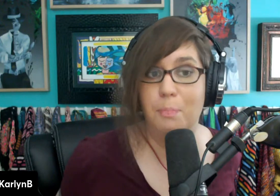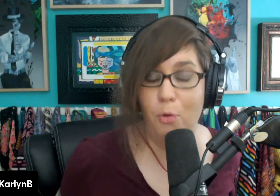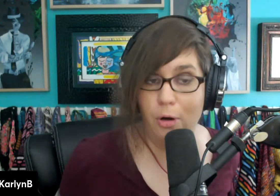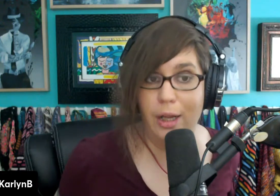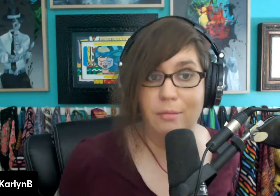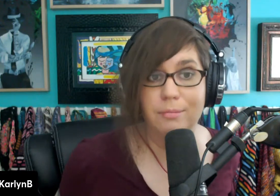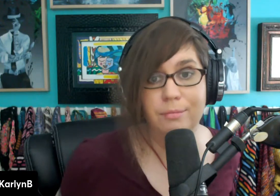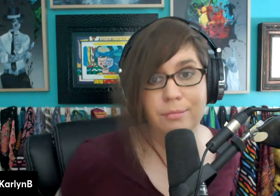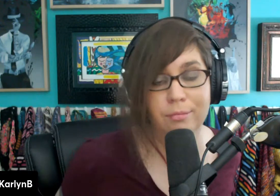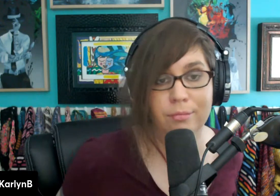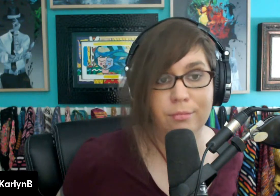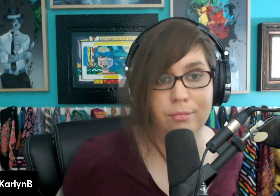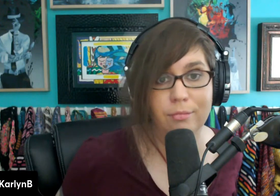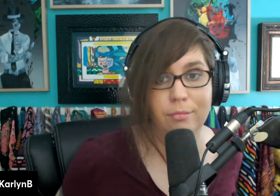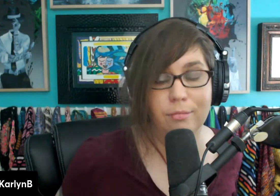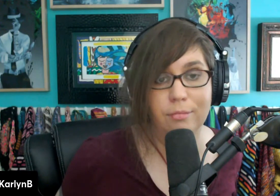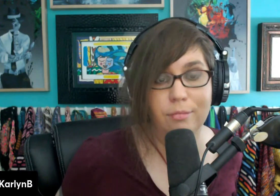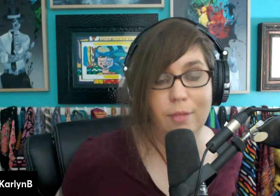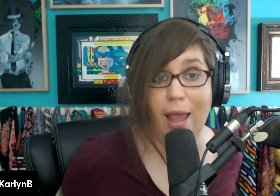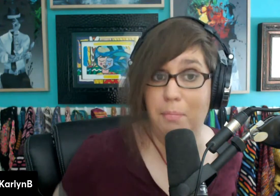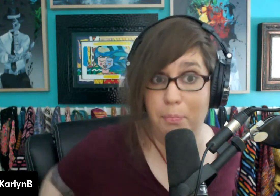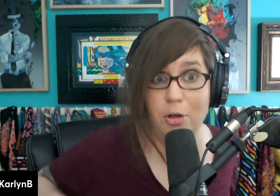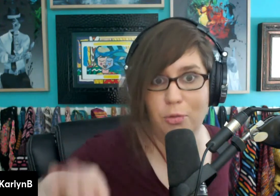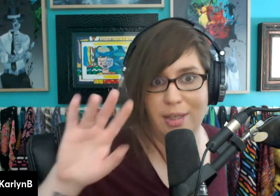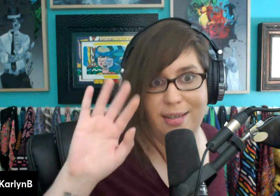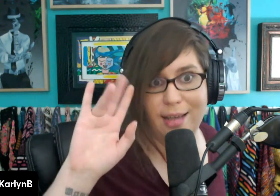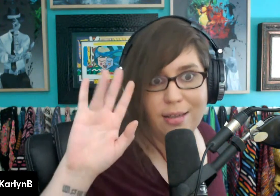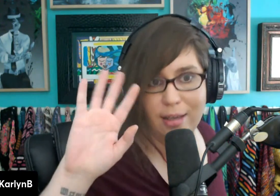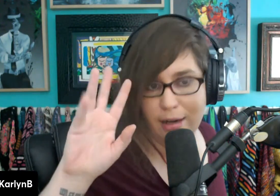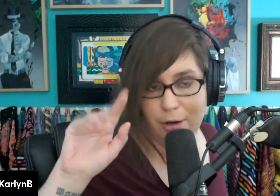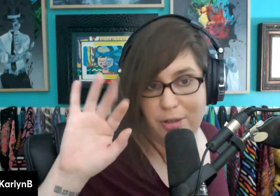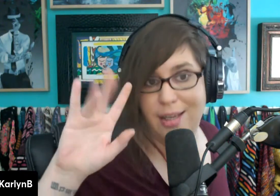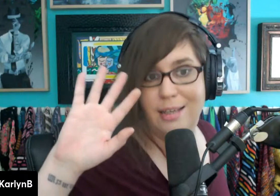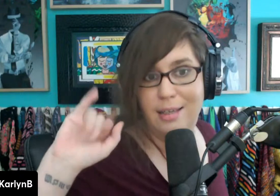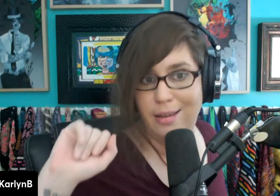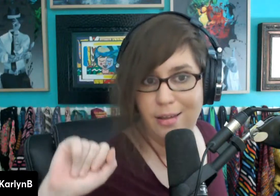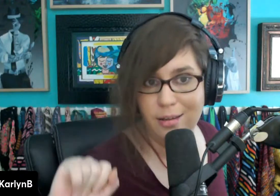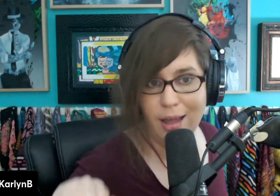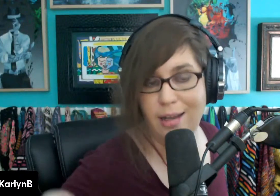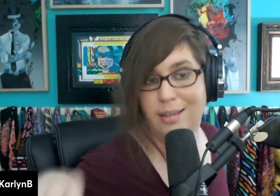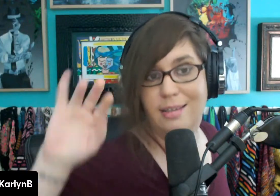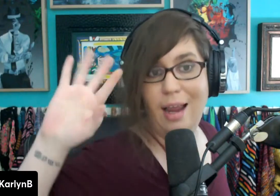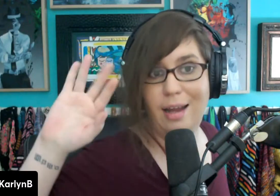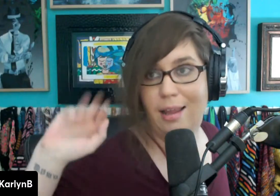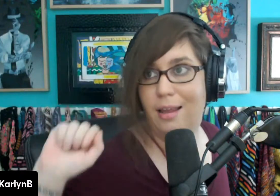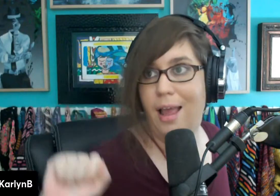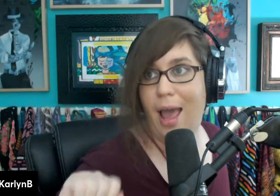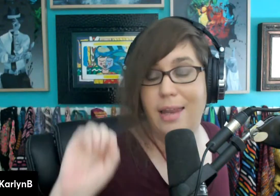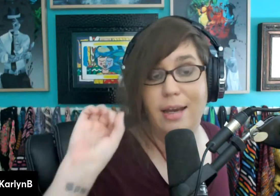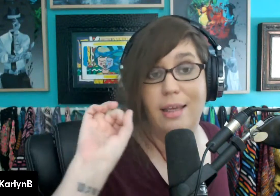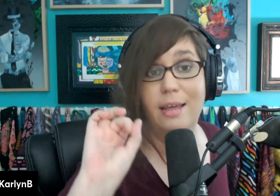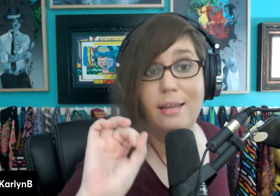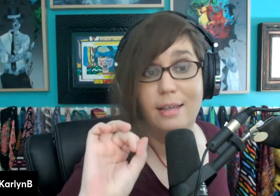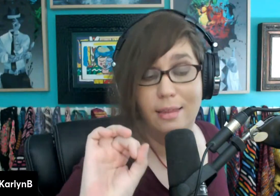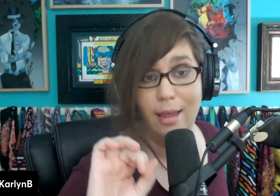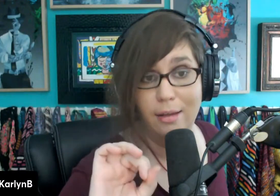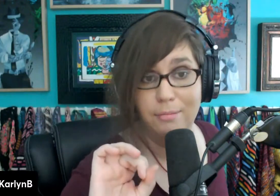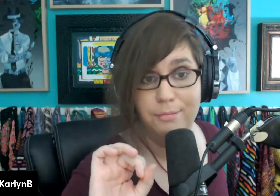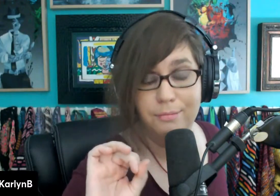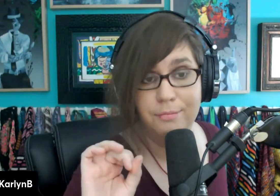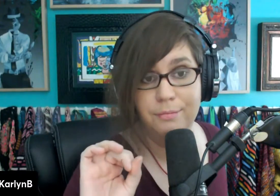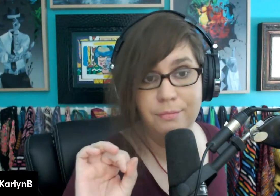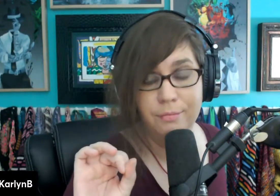It's boring. And books with sex in it are sexy and exciting and an easy